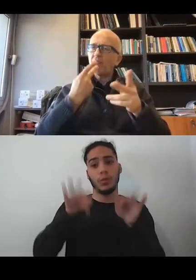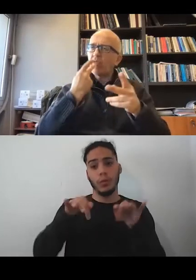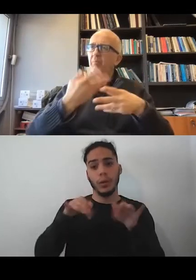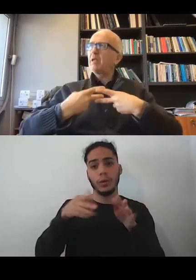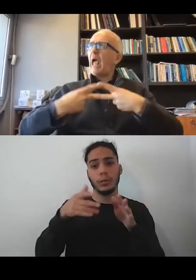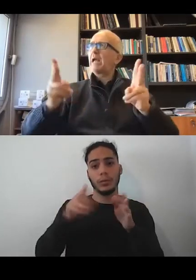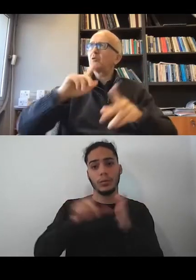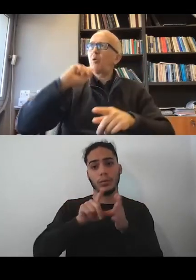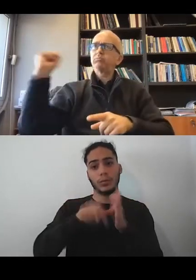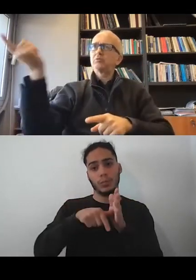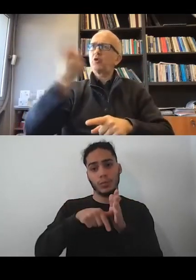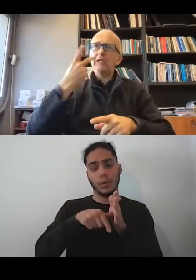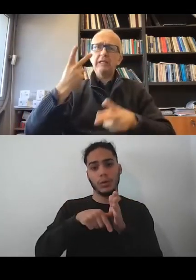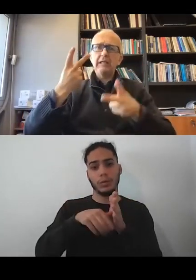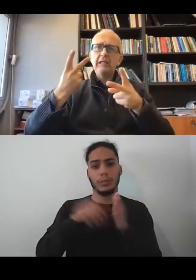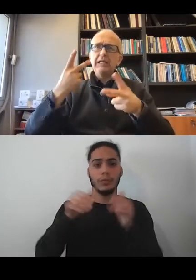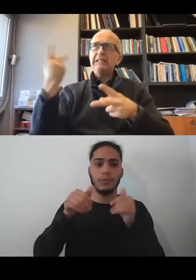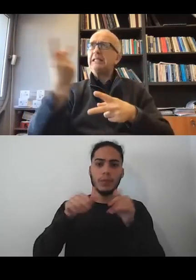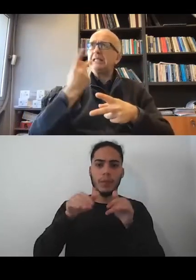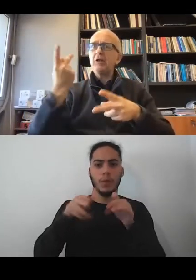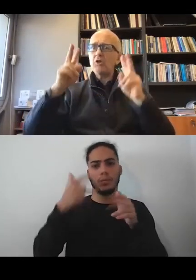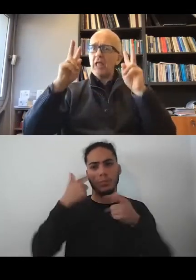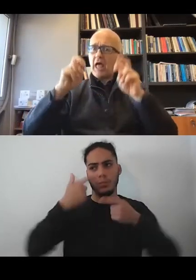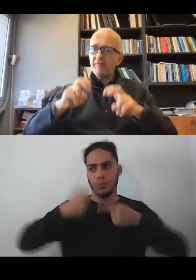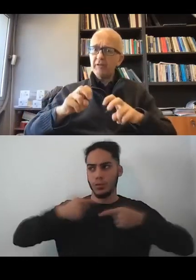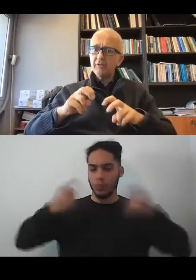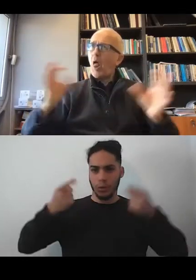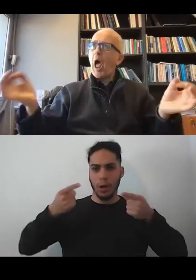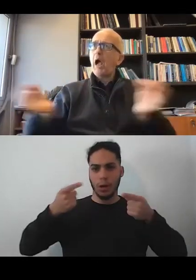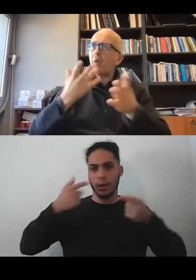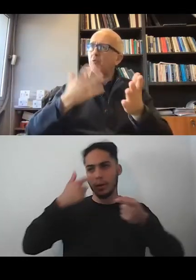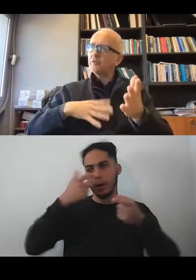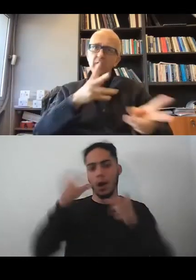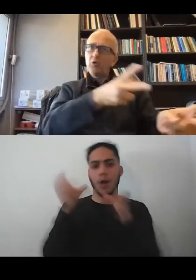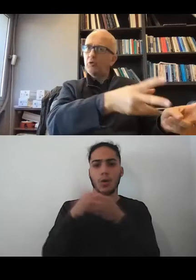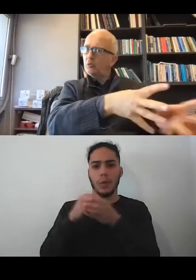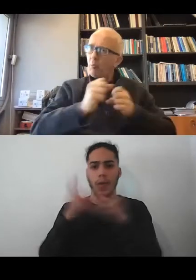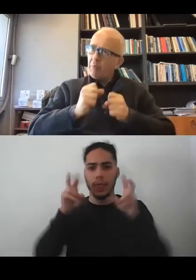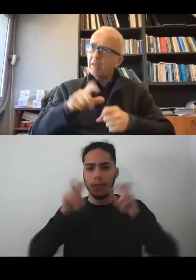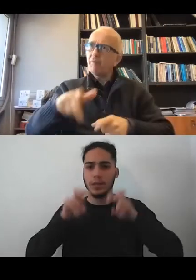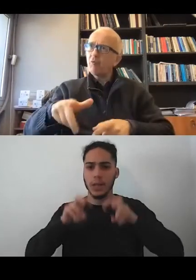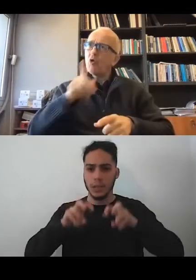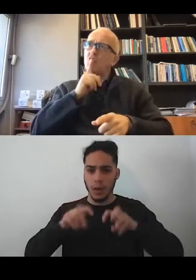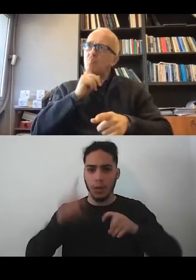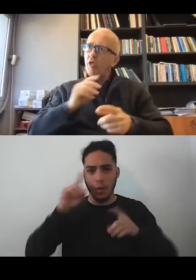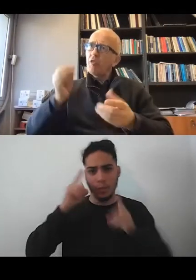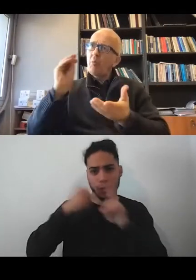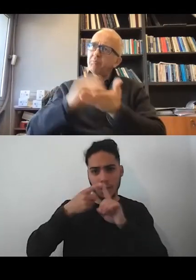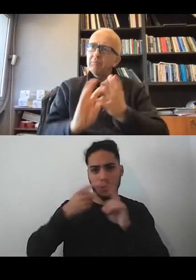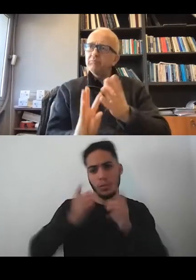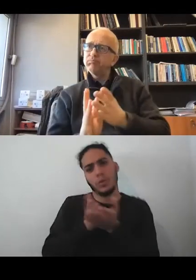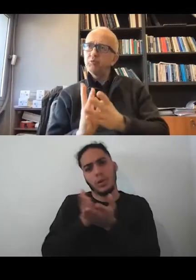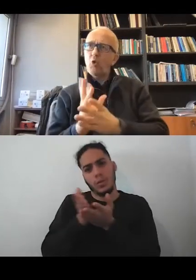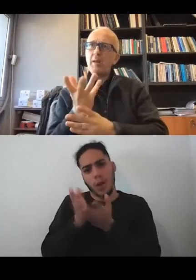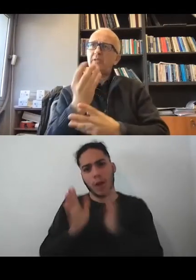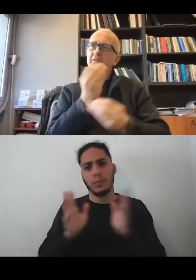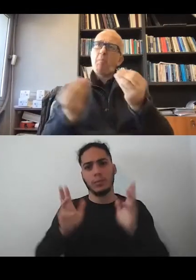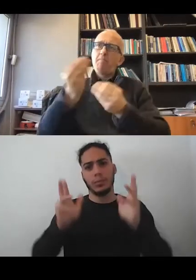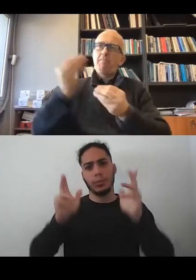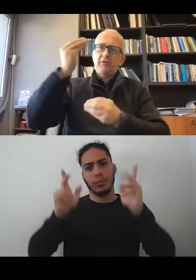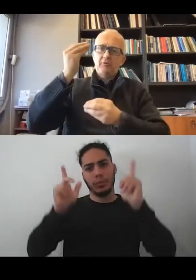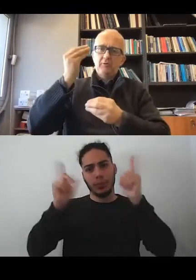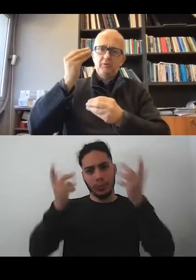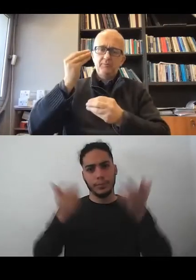the research community for further development as open source, at least